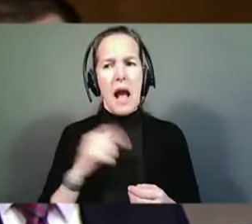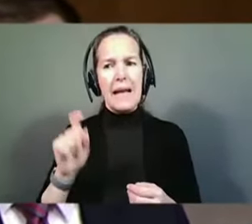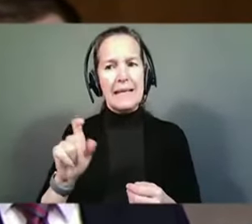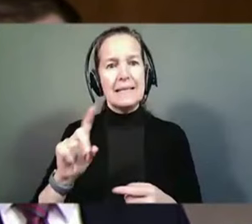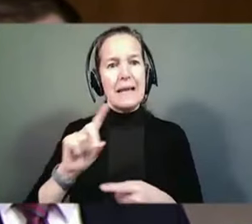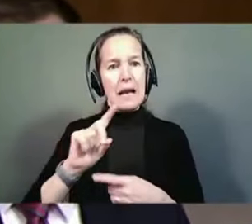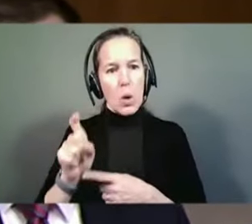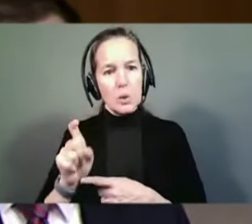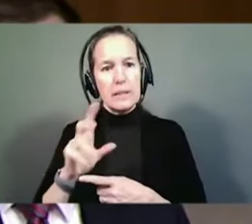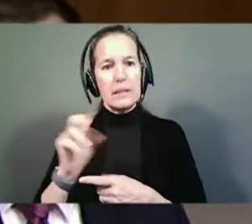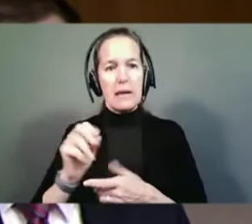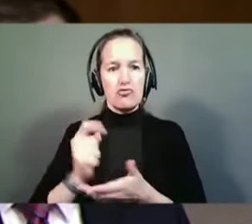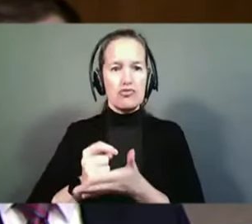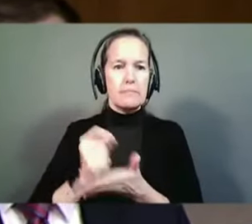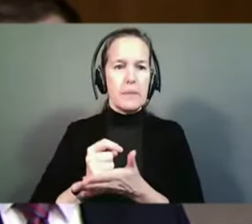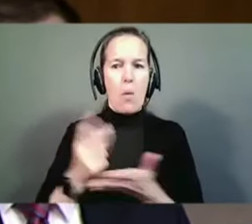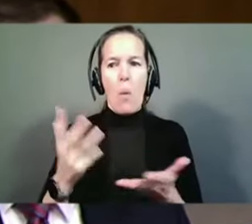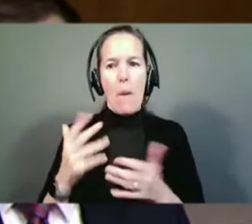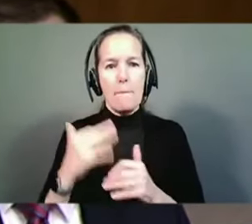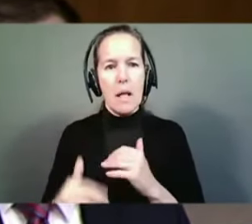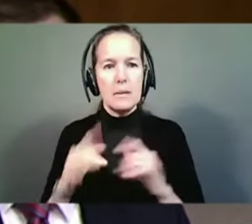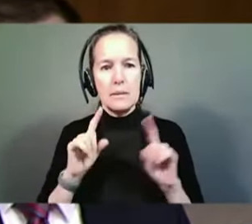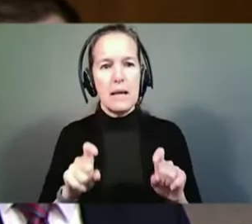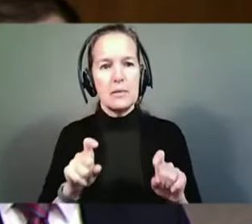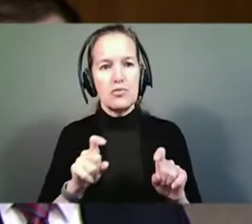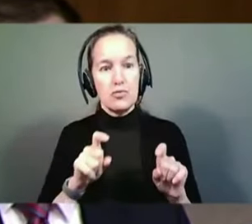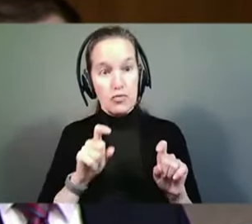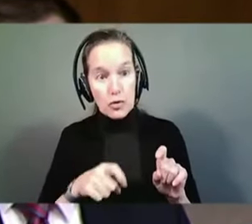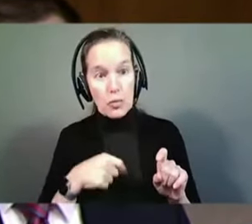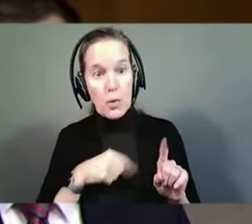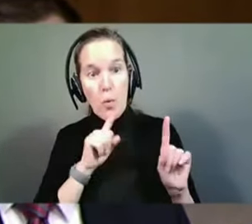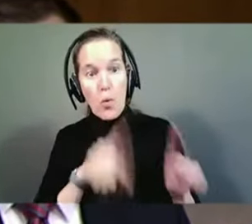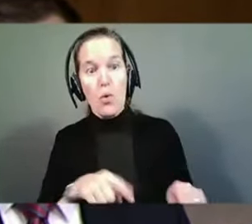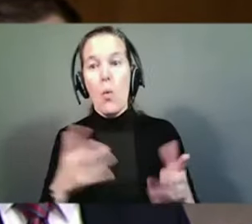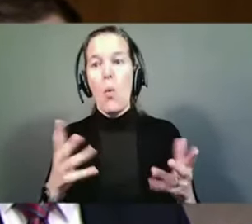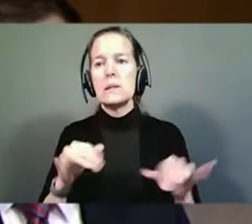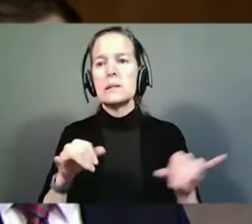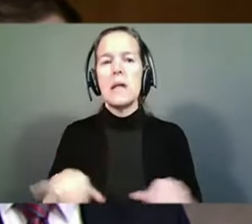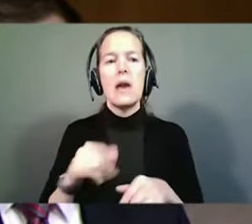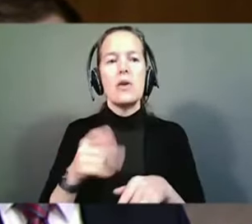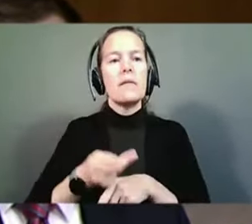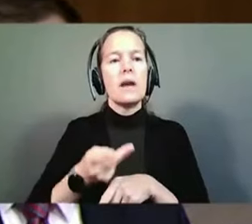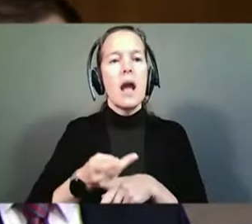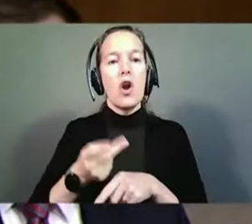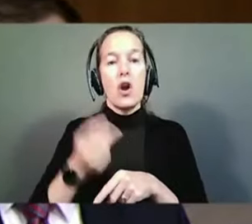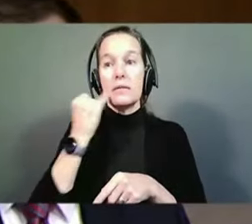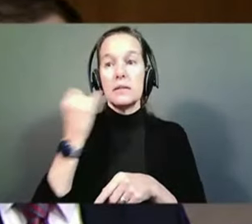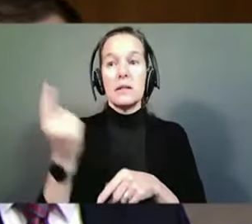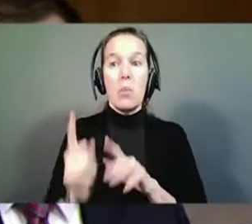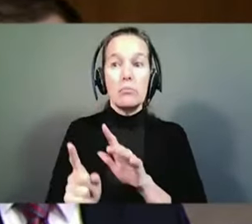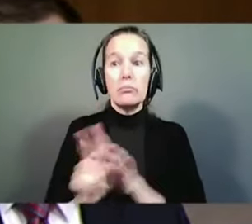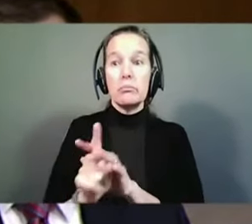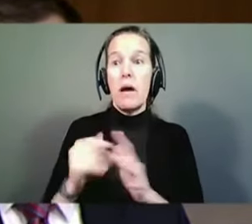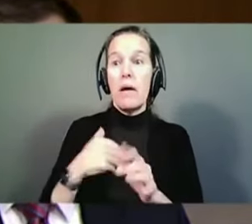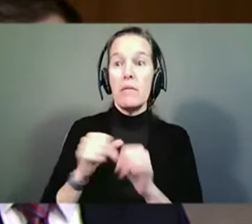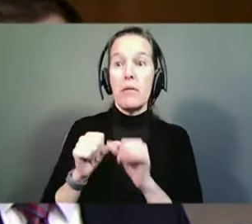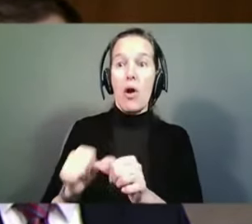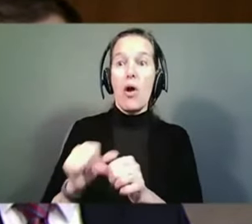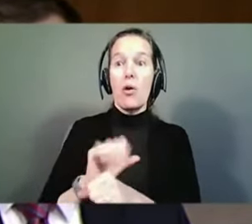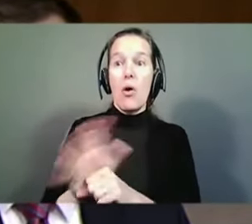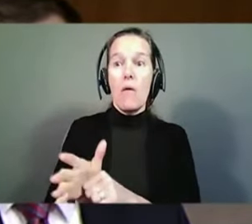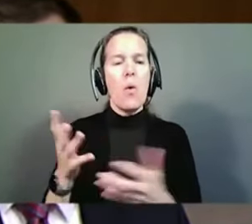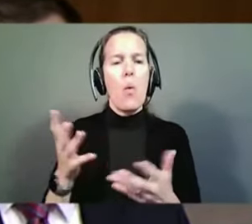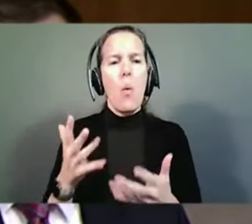and treatment. What blood tests should we be ordering? What is the standard of care when a person has long COVID, what blood work should we be